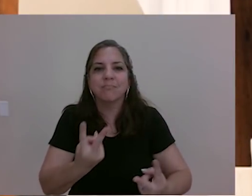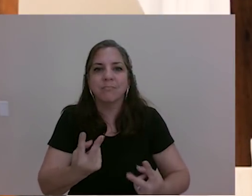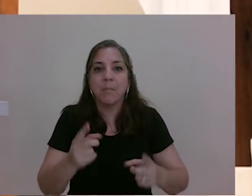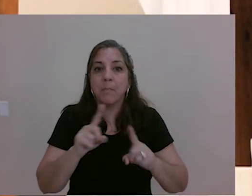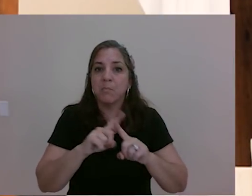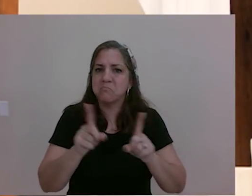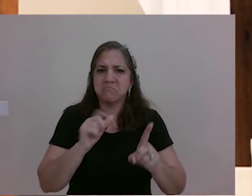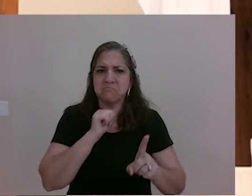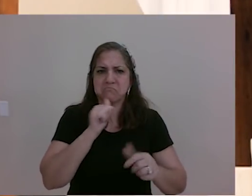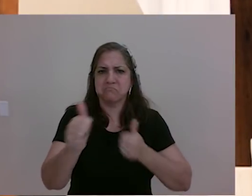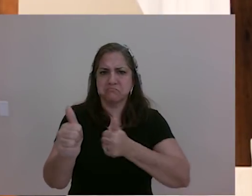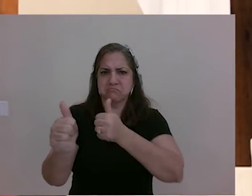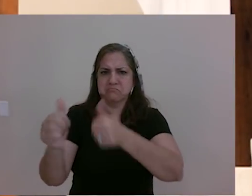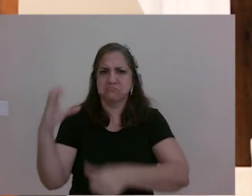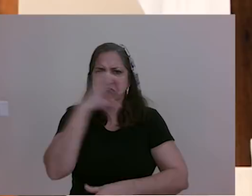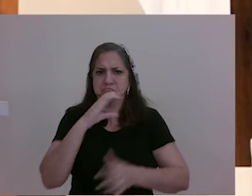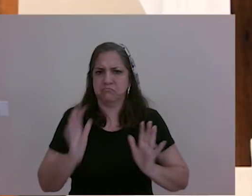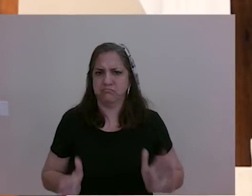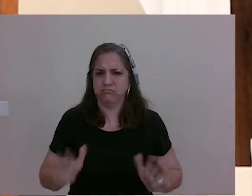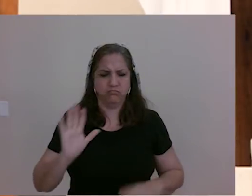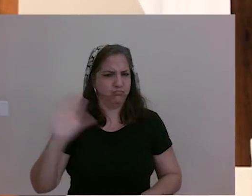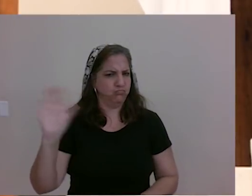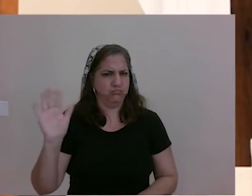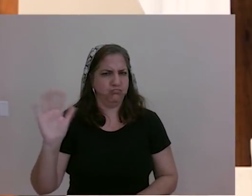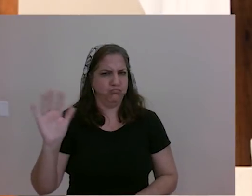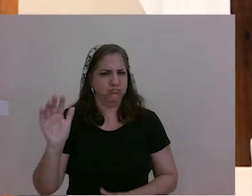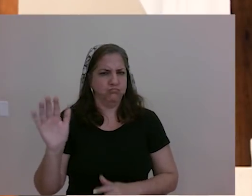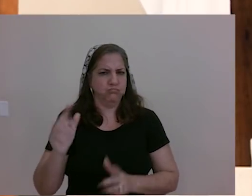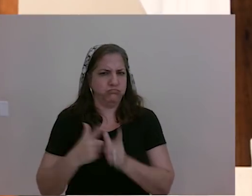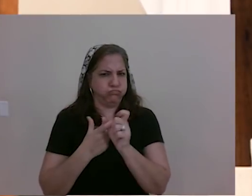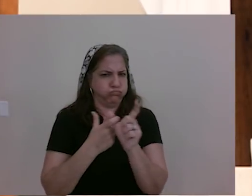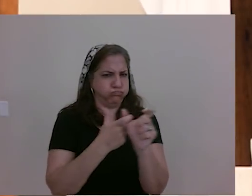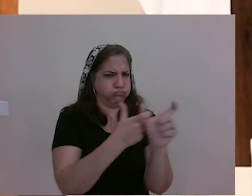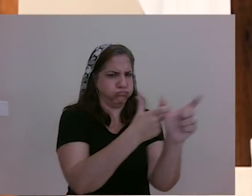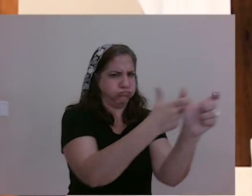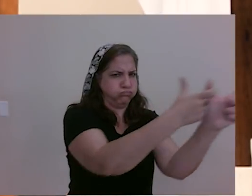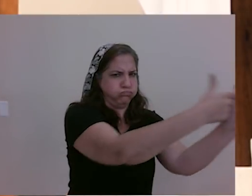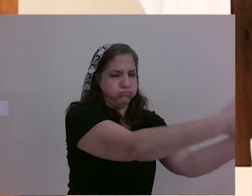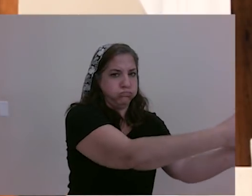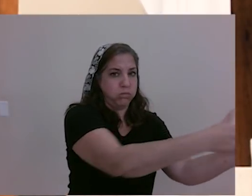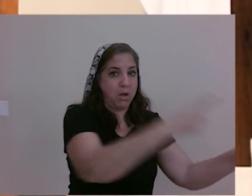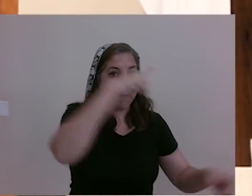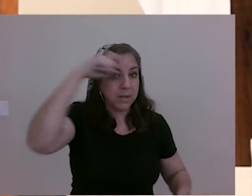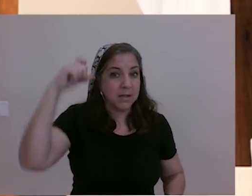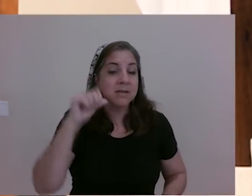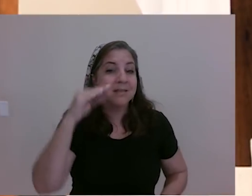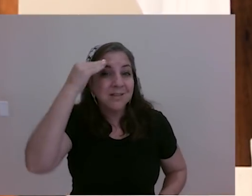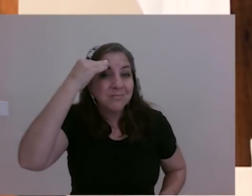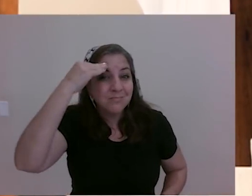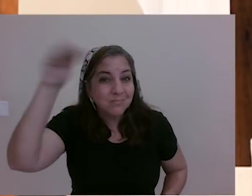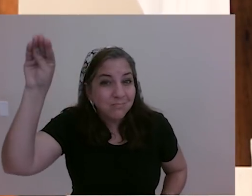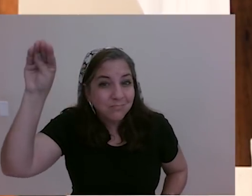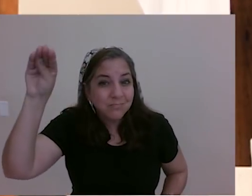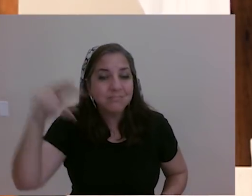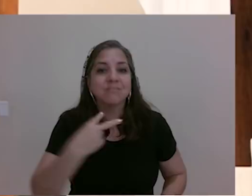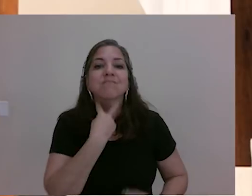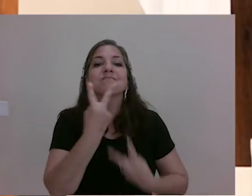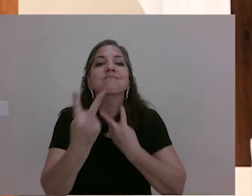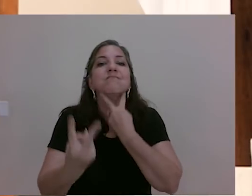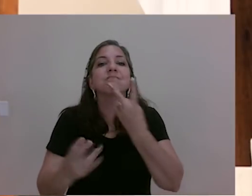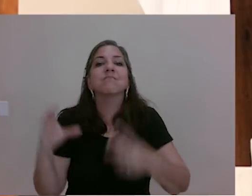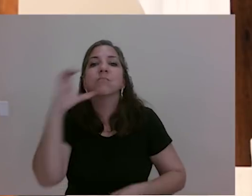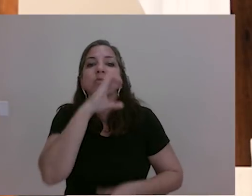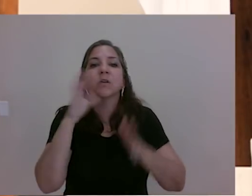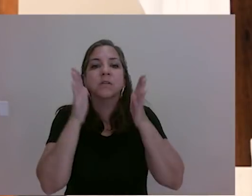But they will not follow a stranger. They will run away from him, because they do not recognize the voice of